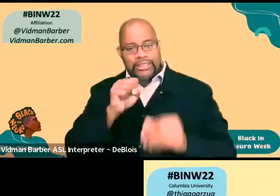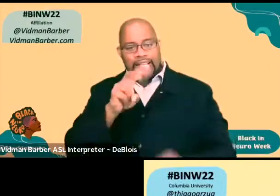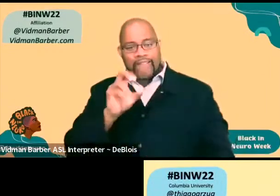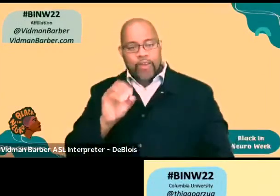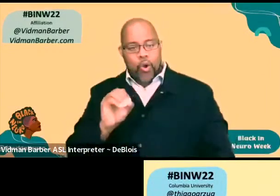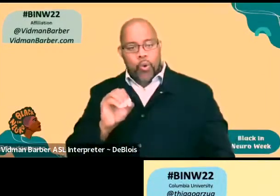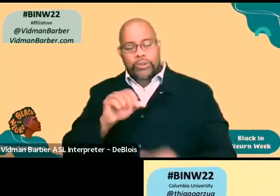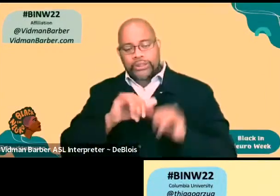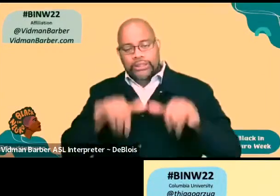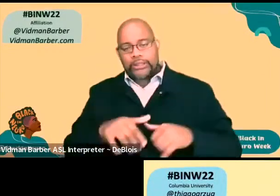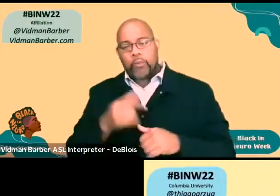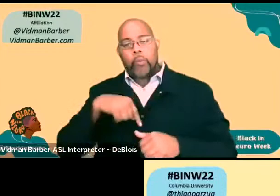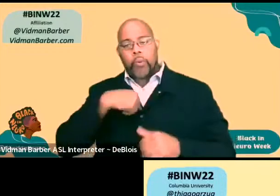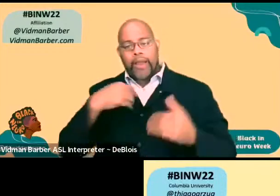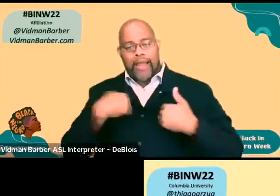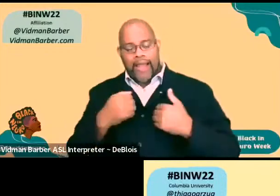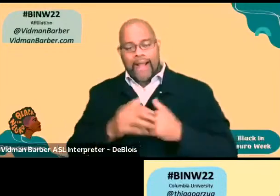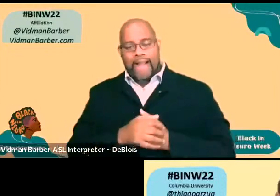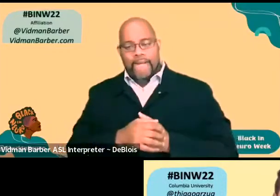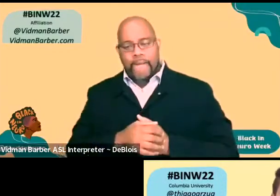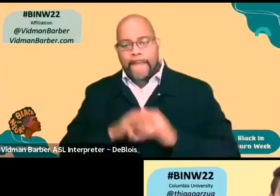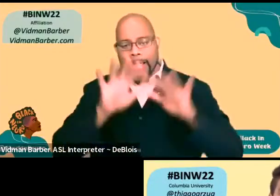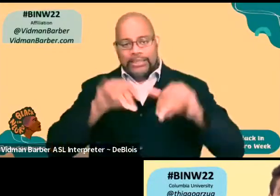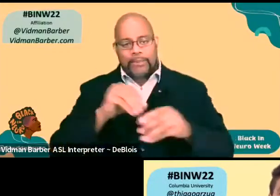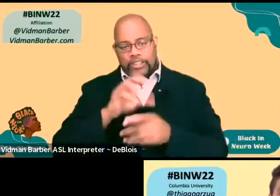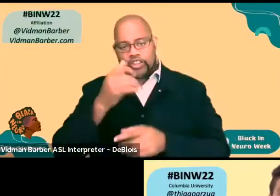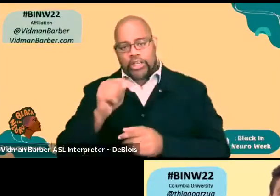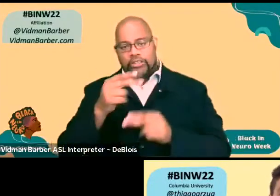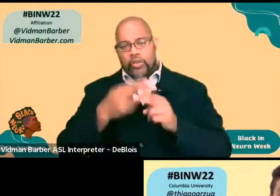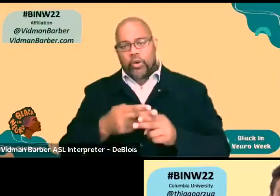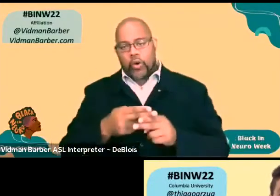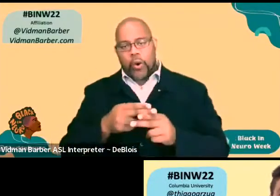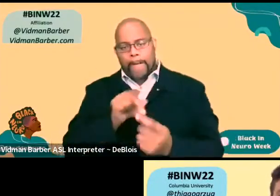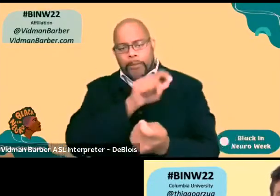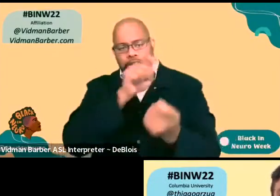systems? So we have I'm going to type it in the chat. It's called